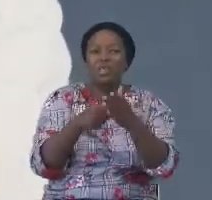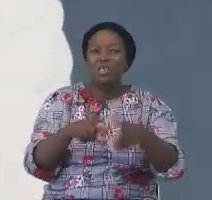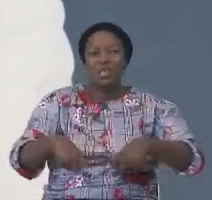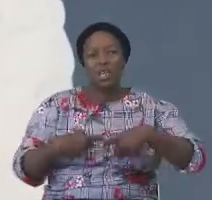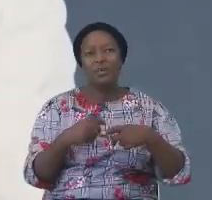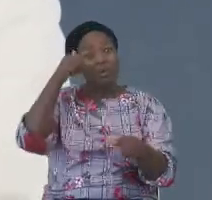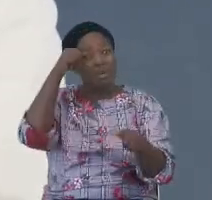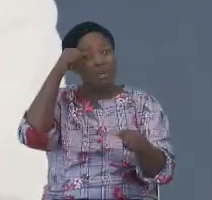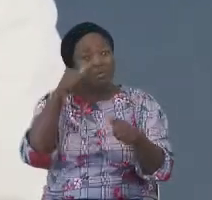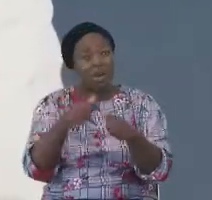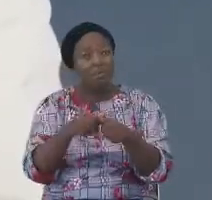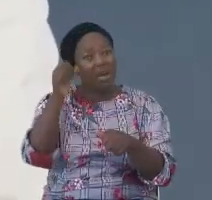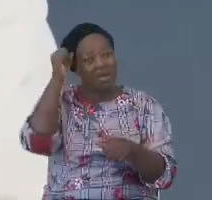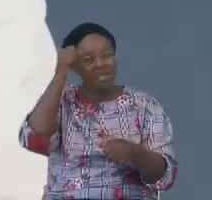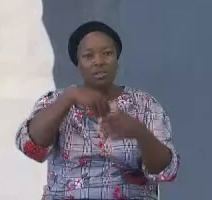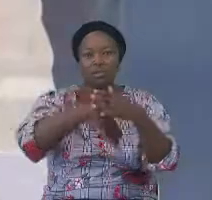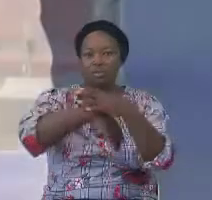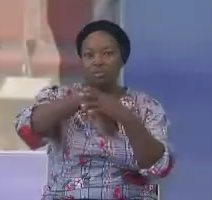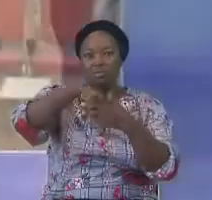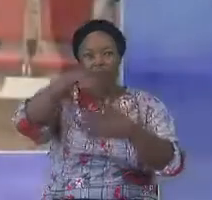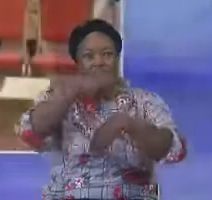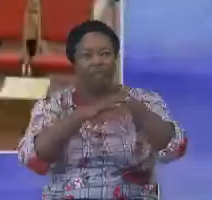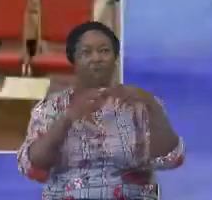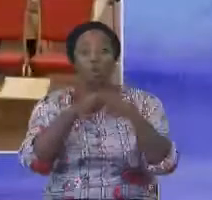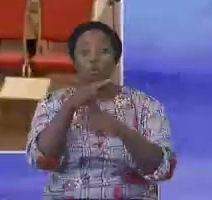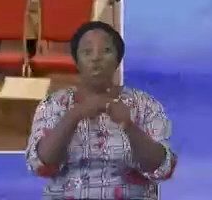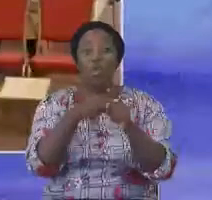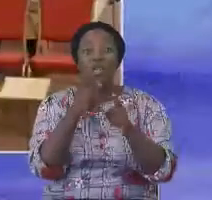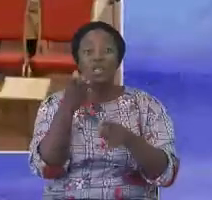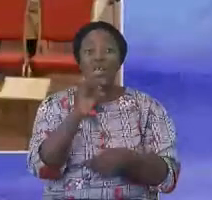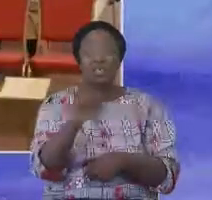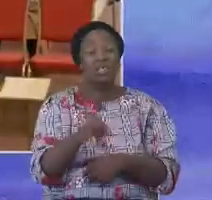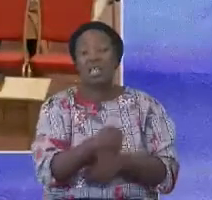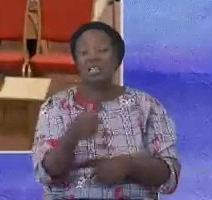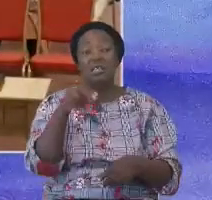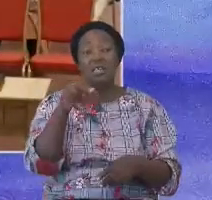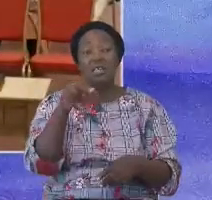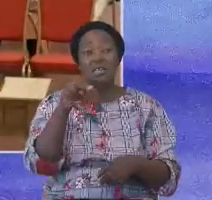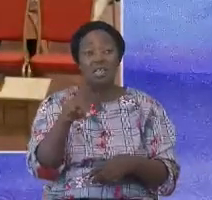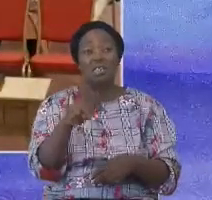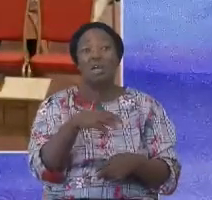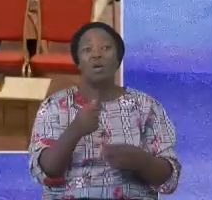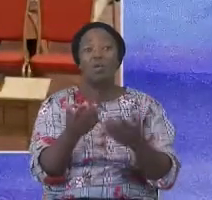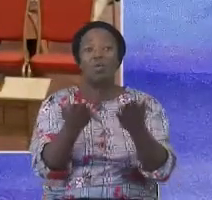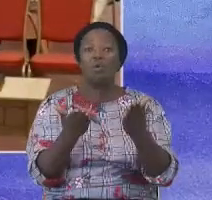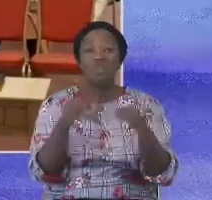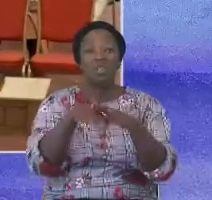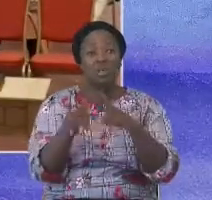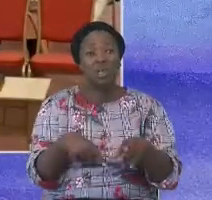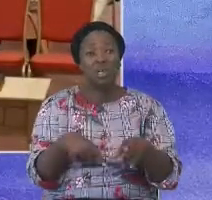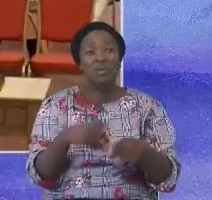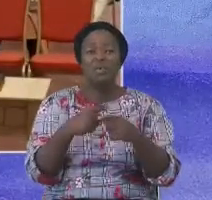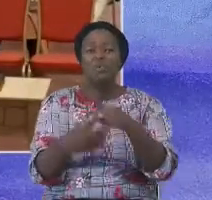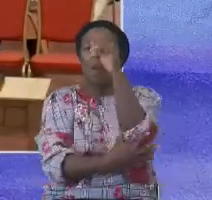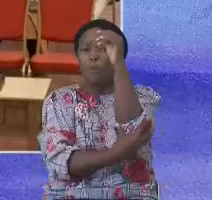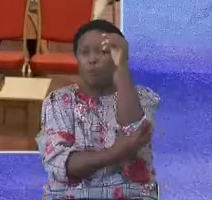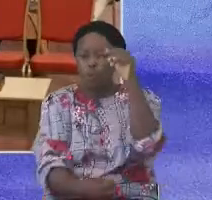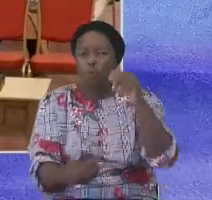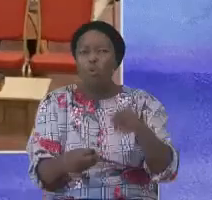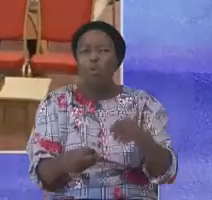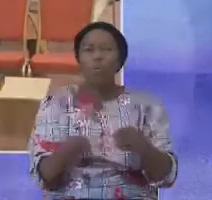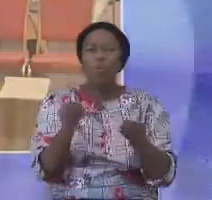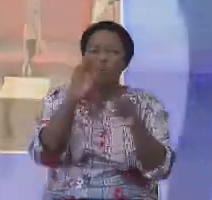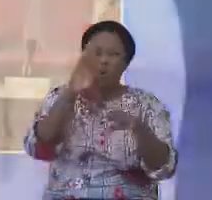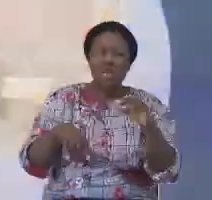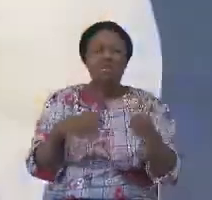crushed with all the problems of this life remember is comfort i want a snitch in your life and